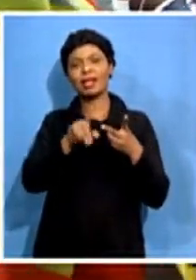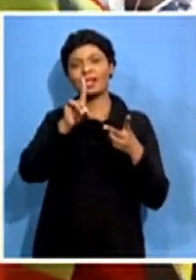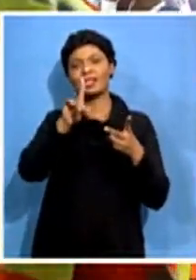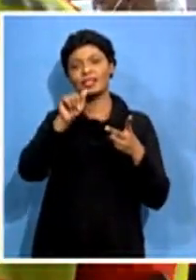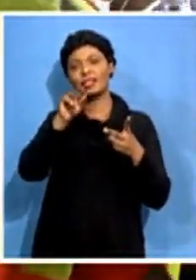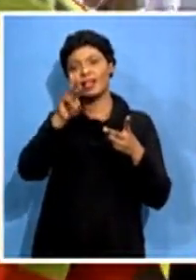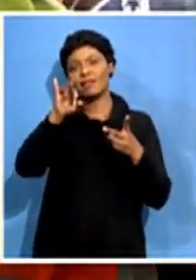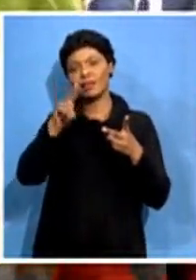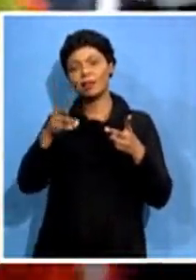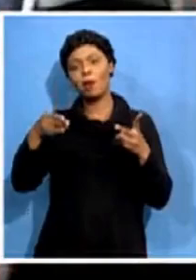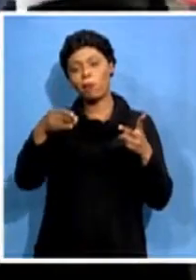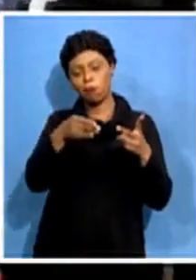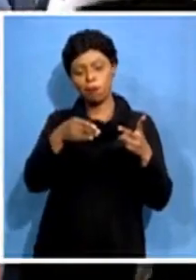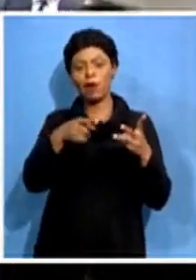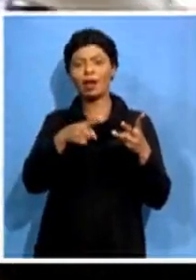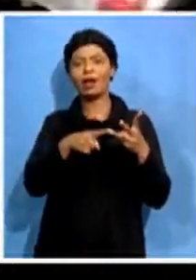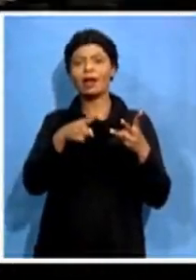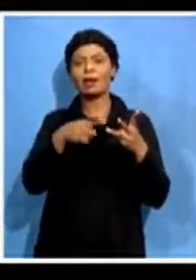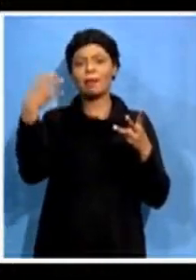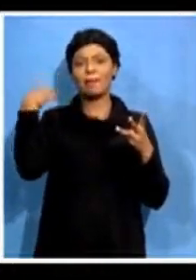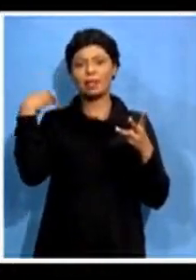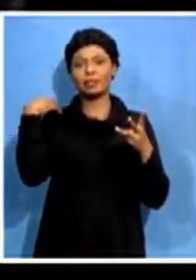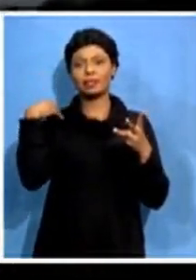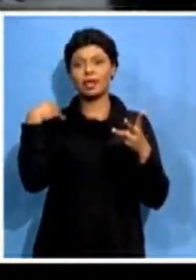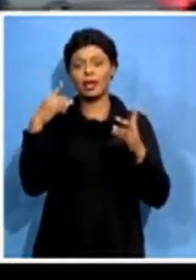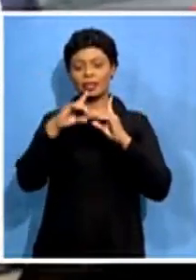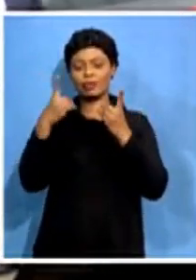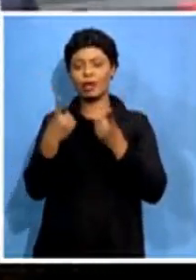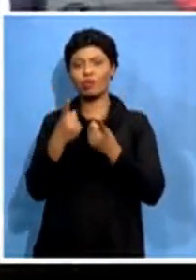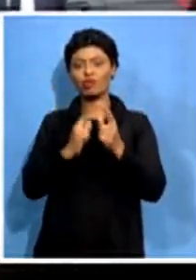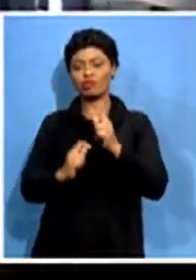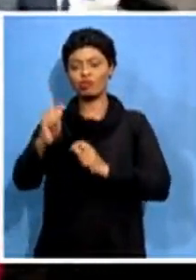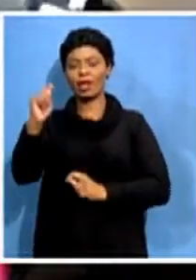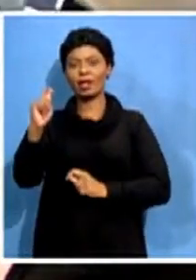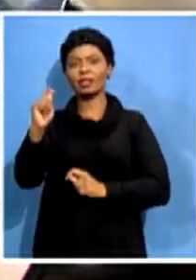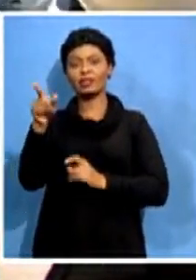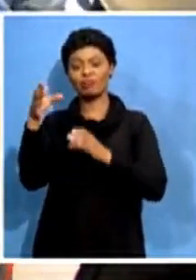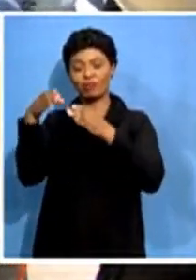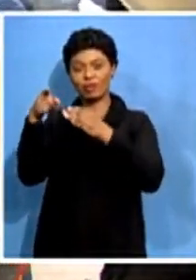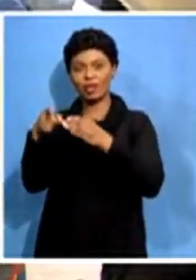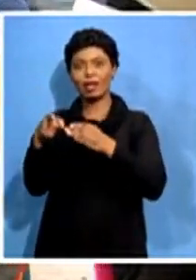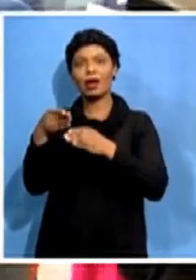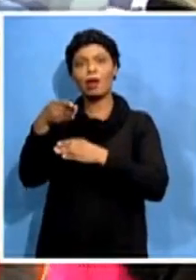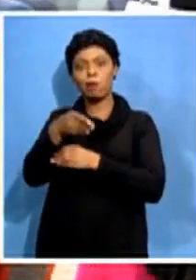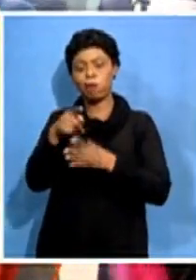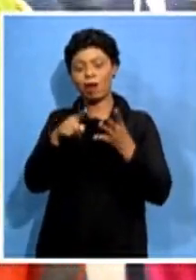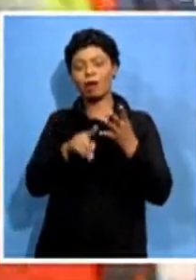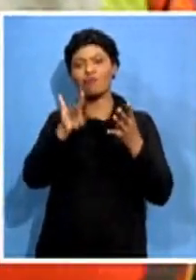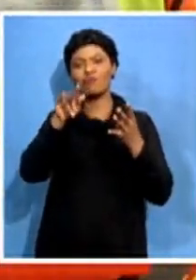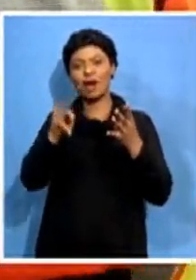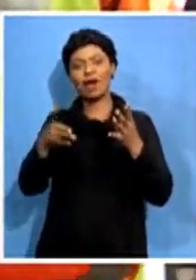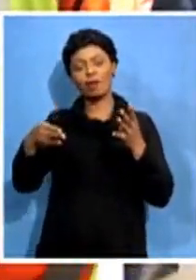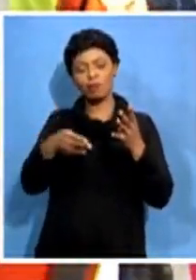of Trade and Industry, Ibrahim Patel, is also here. Park Stow, the MEC of